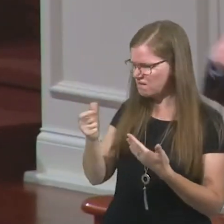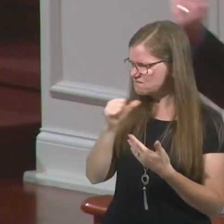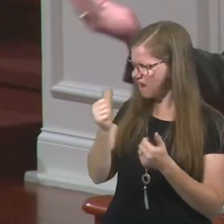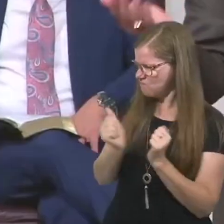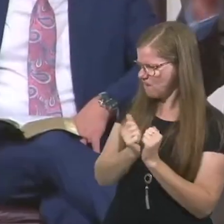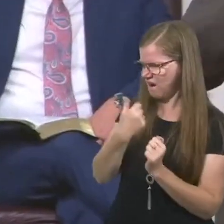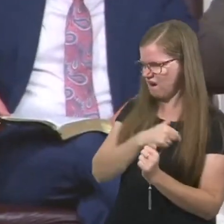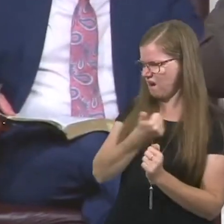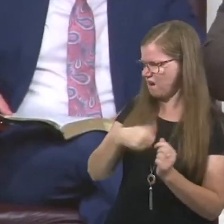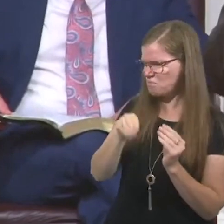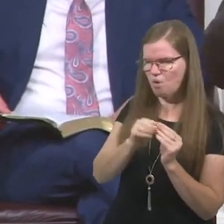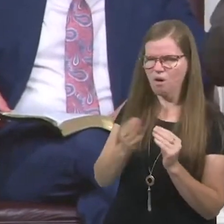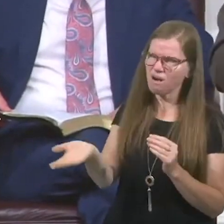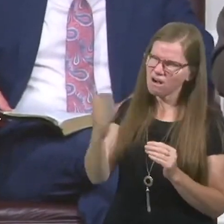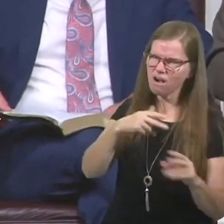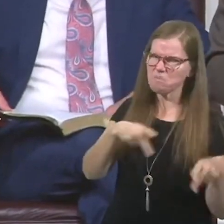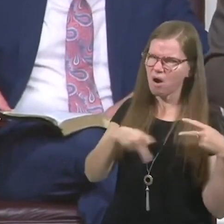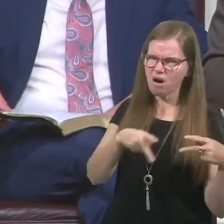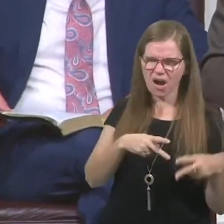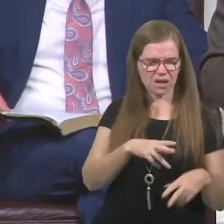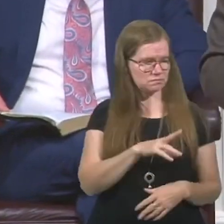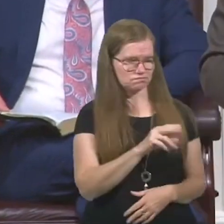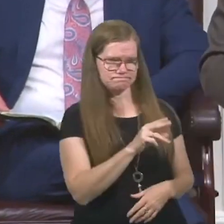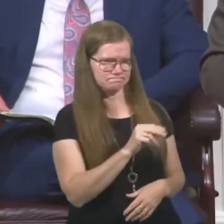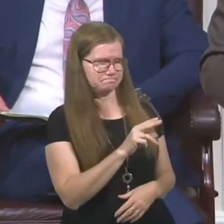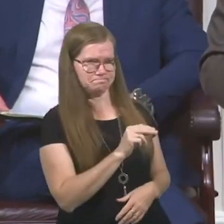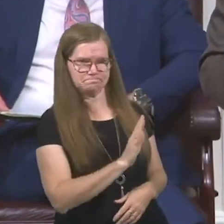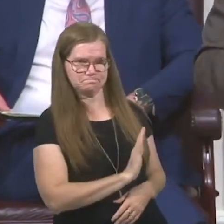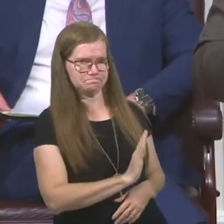anymore. The old friend, hey, come on, come party with us. No, I'm not doing that.